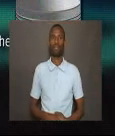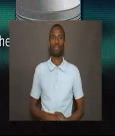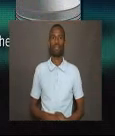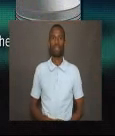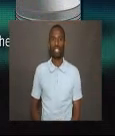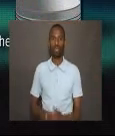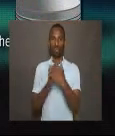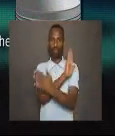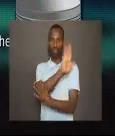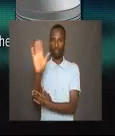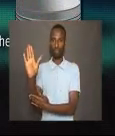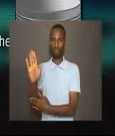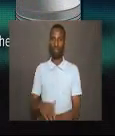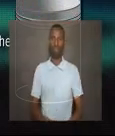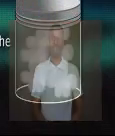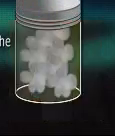Begin.